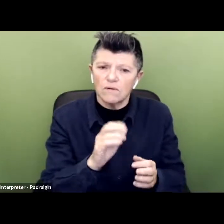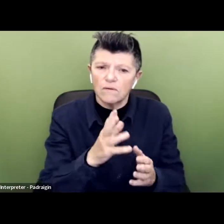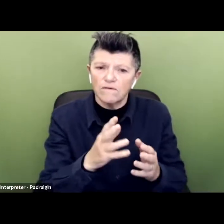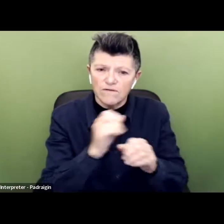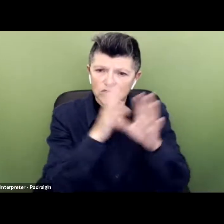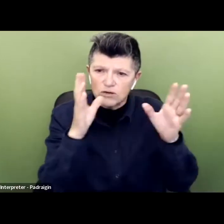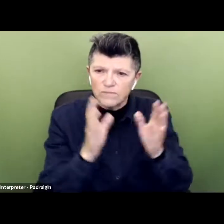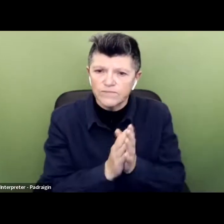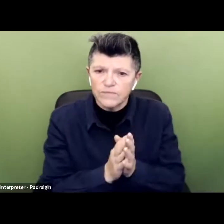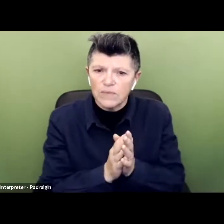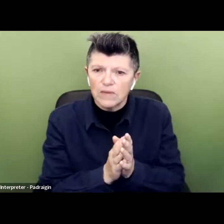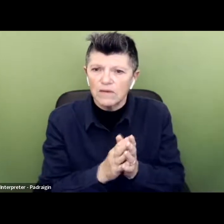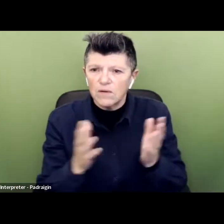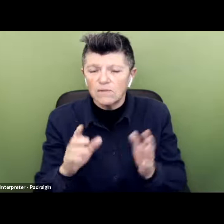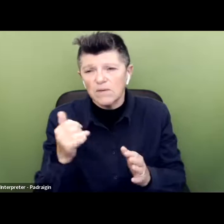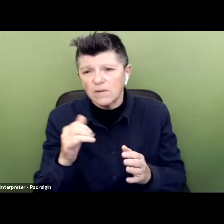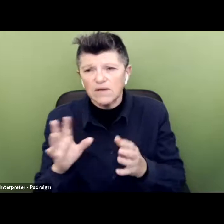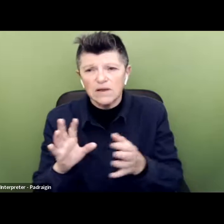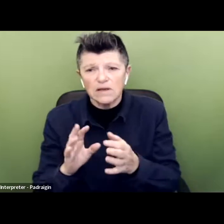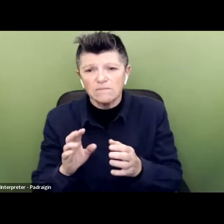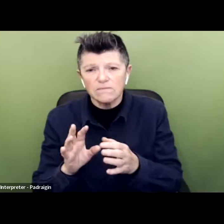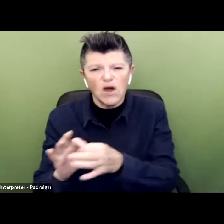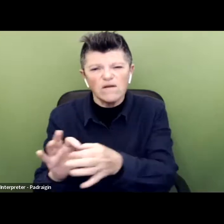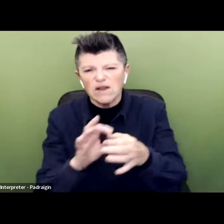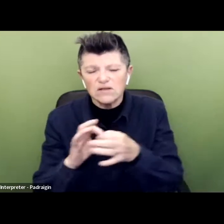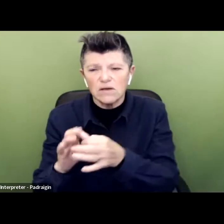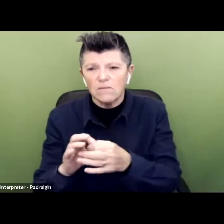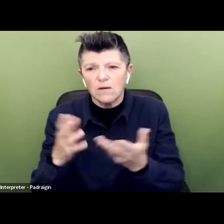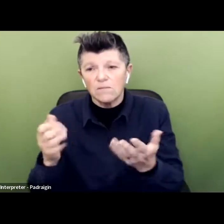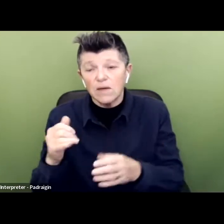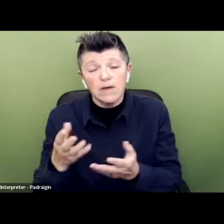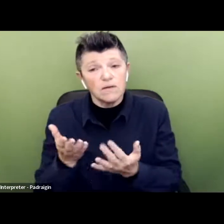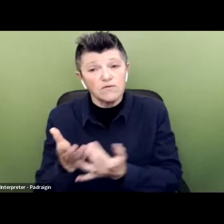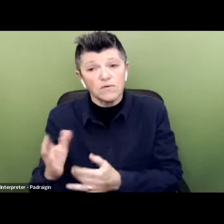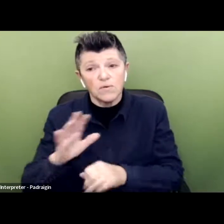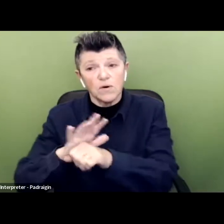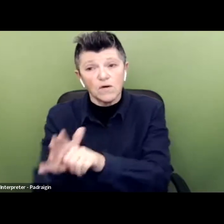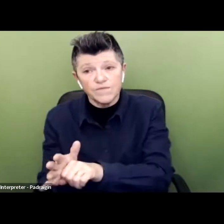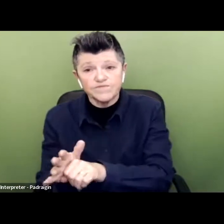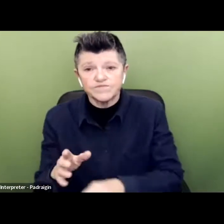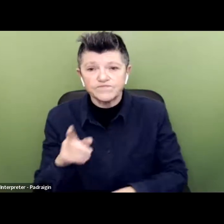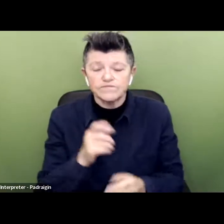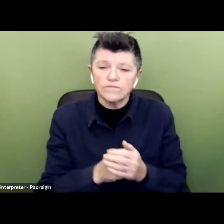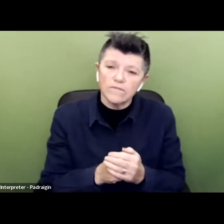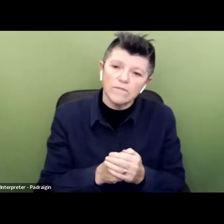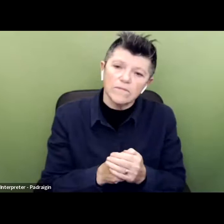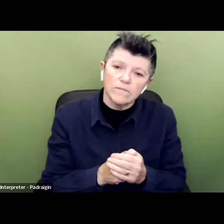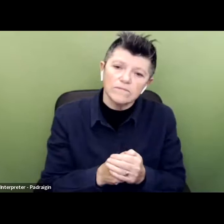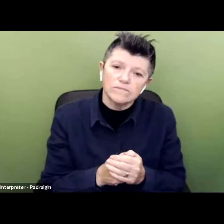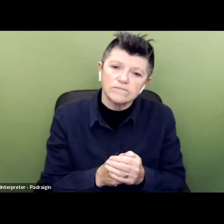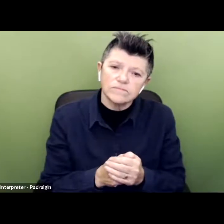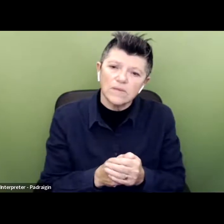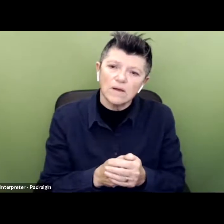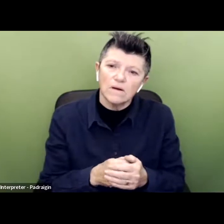think of COVID, which isn't something you discussed in the book, but in a way, you've been in this kind of natural experiment for 2 years. We've had